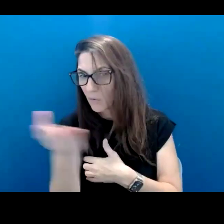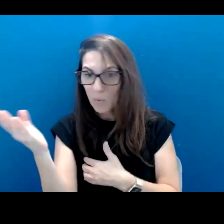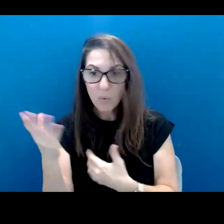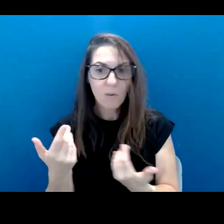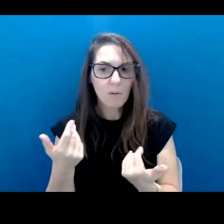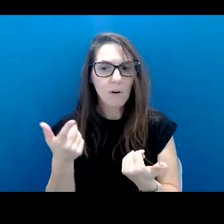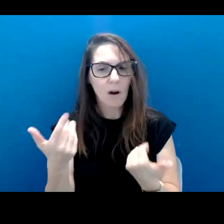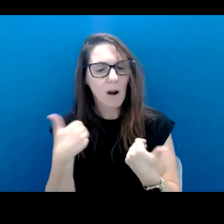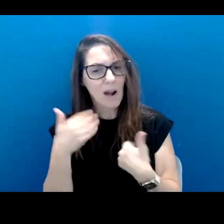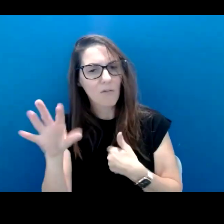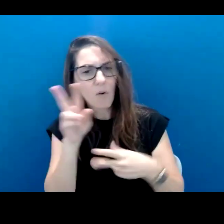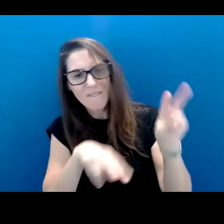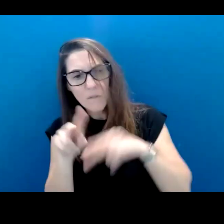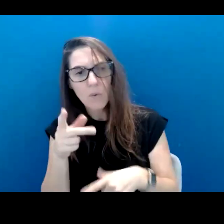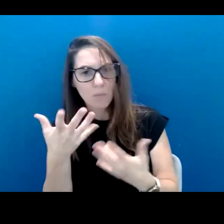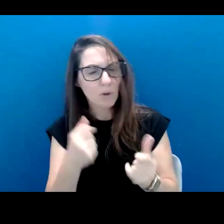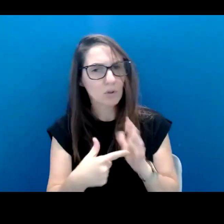express.